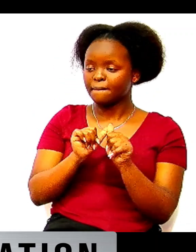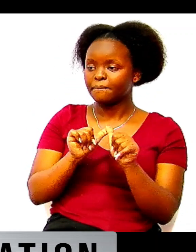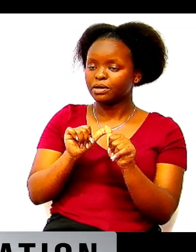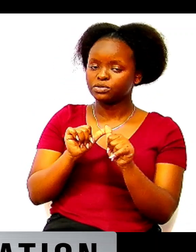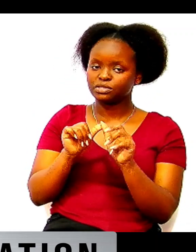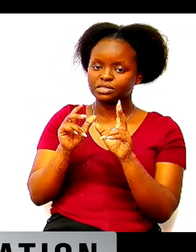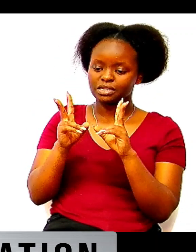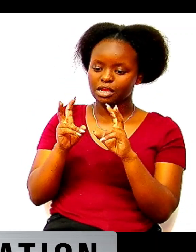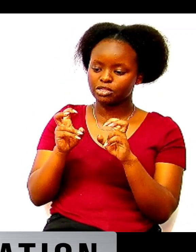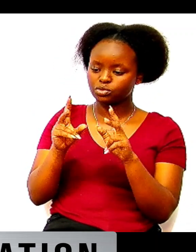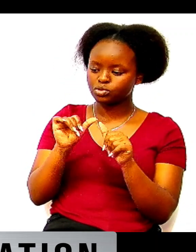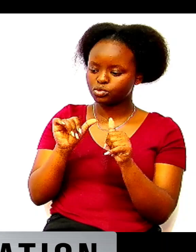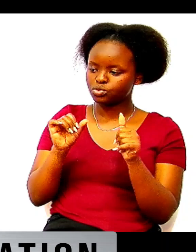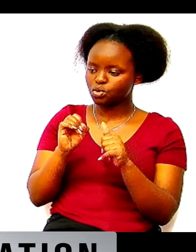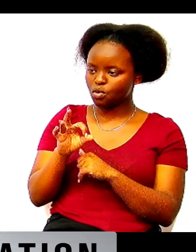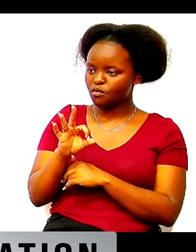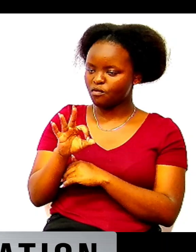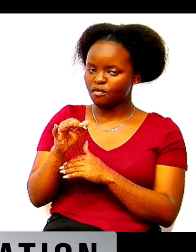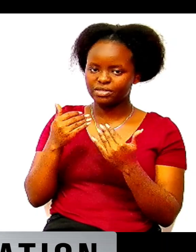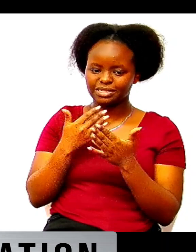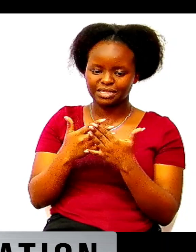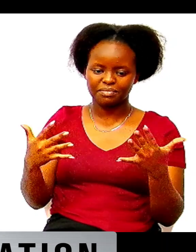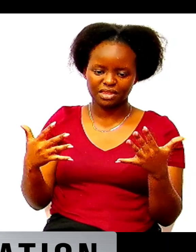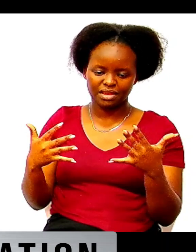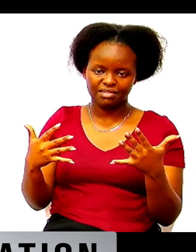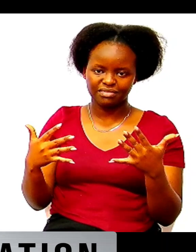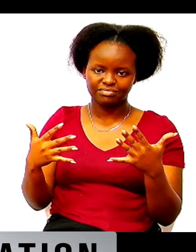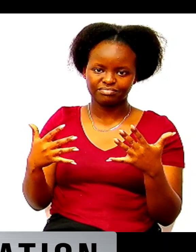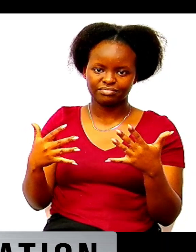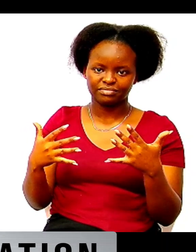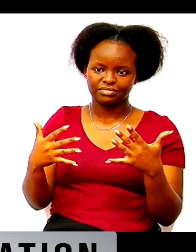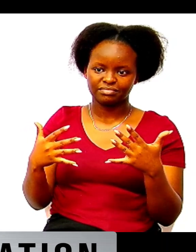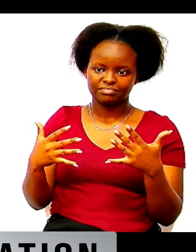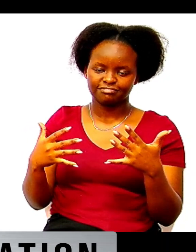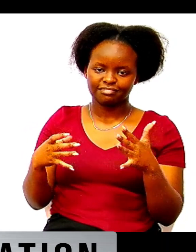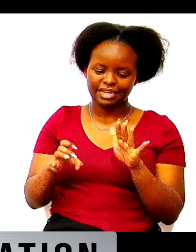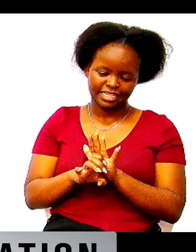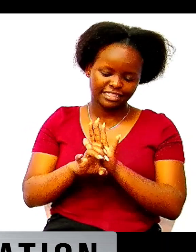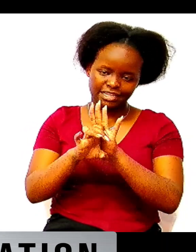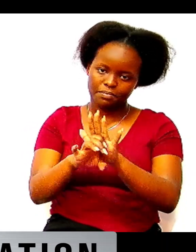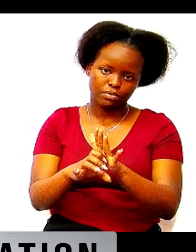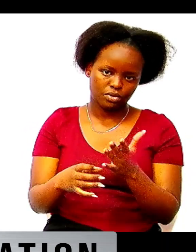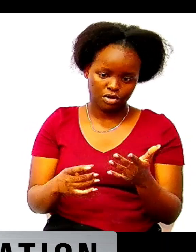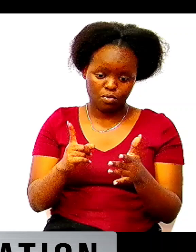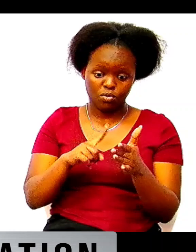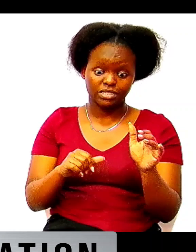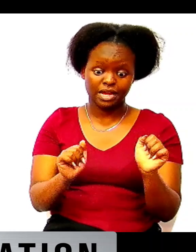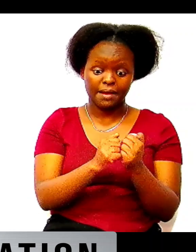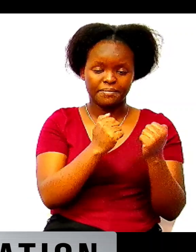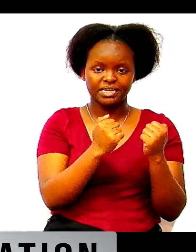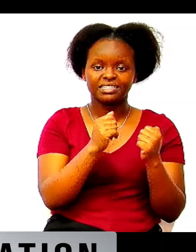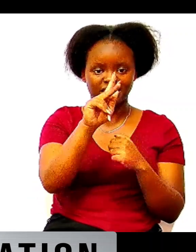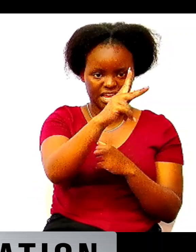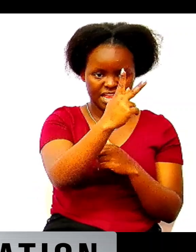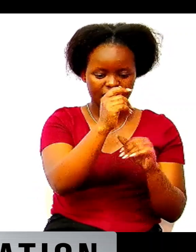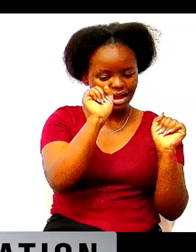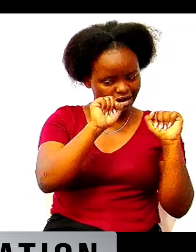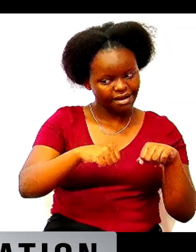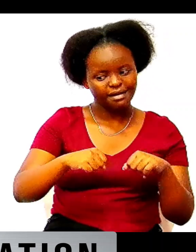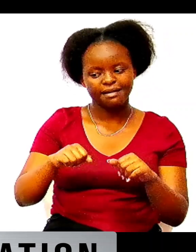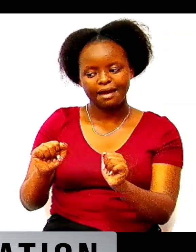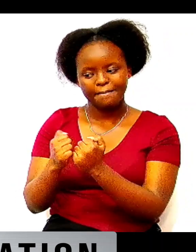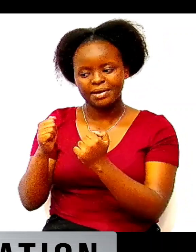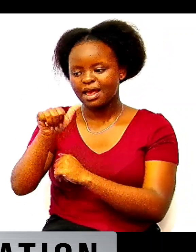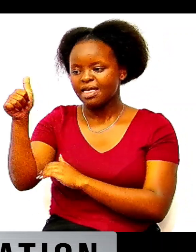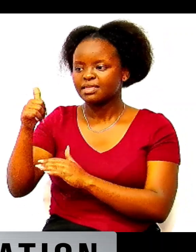issues about there's something called contingency of example. What happened in Kenya can end up happening in other places. It has